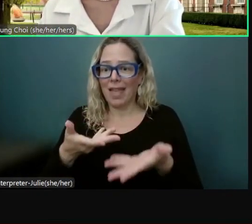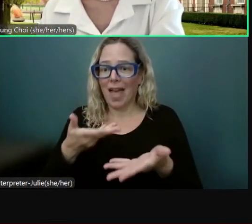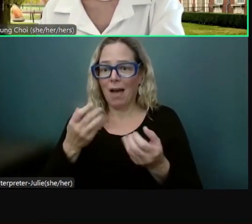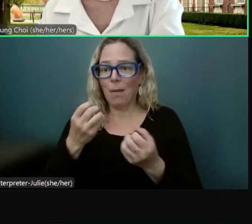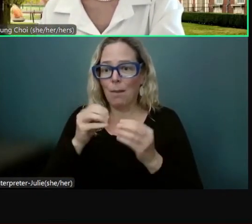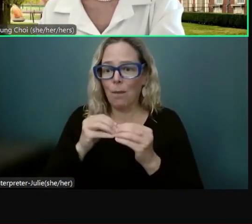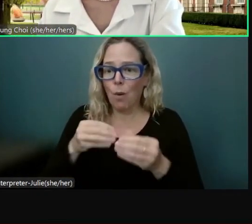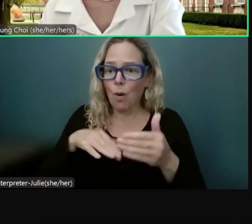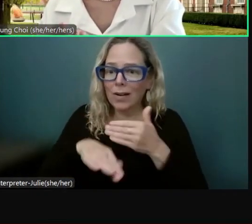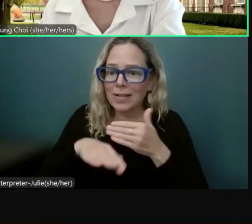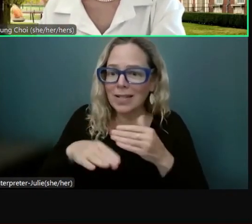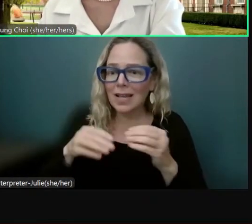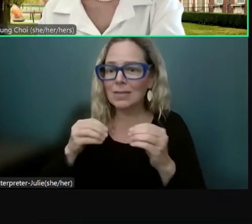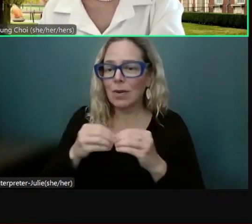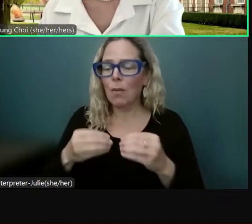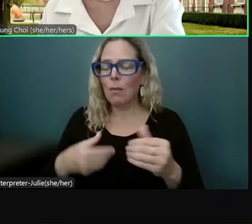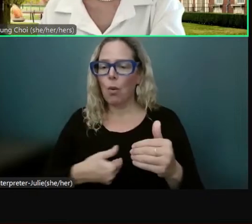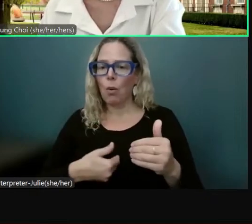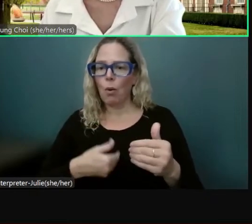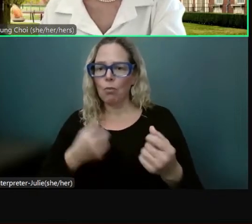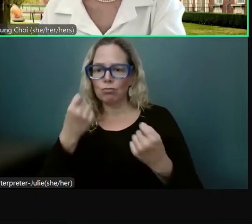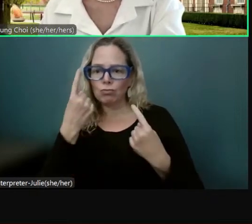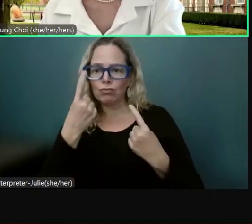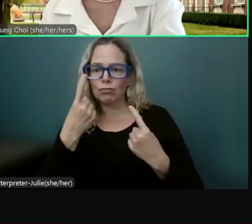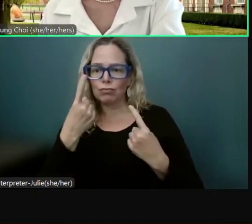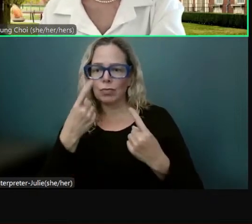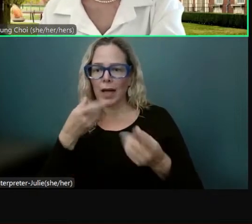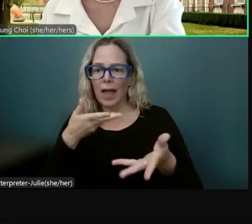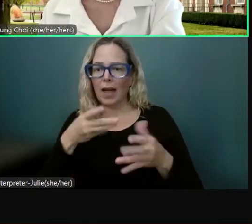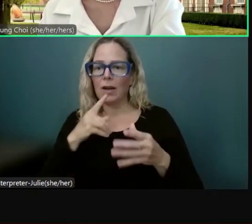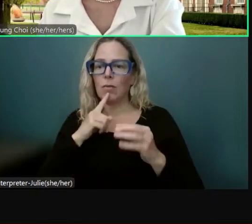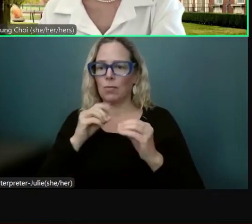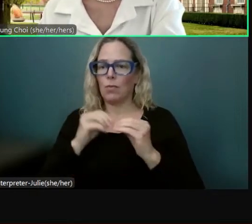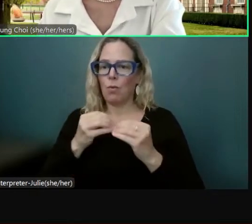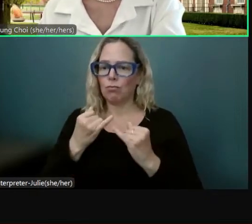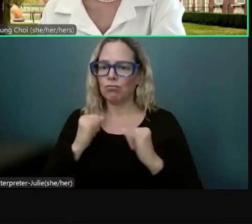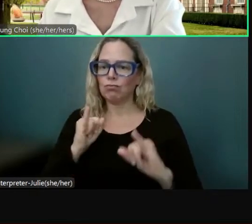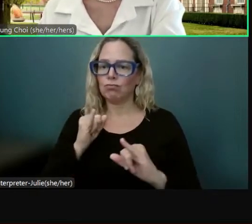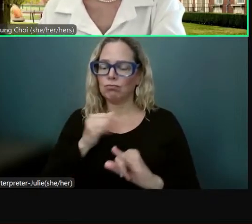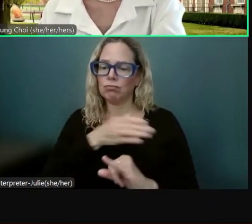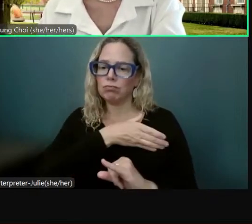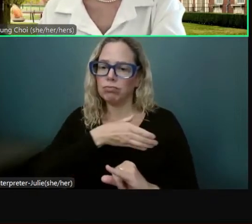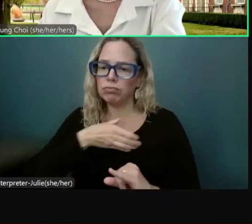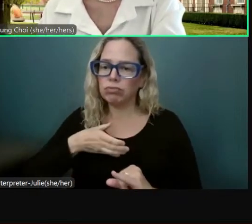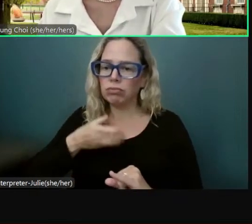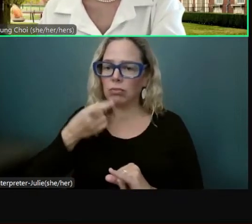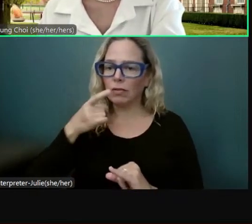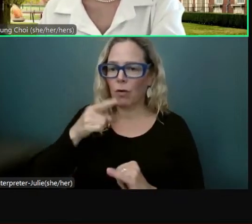more intuitive and empowering for blind users.